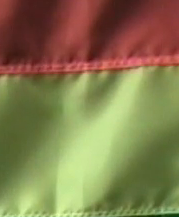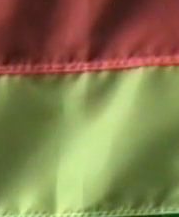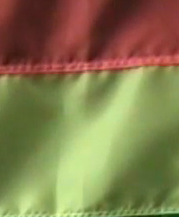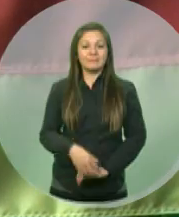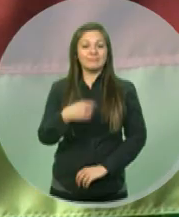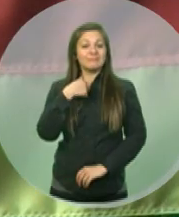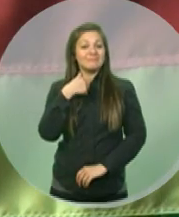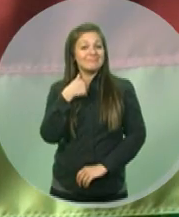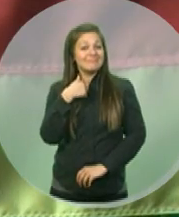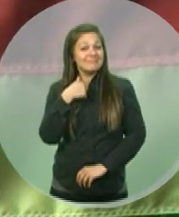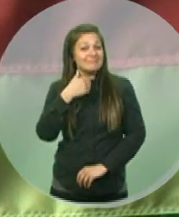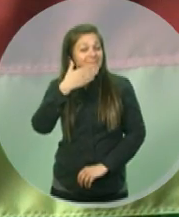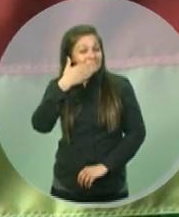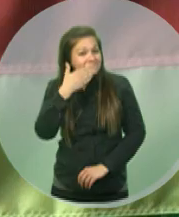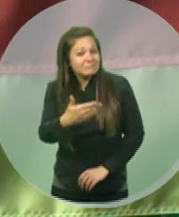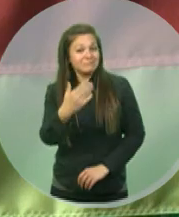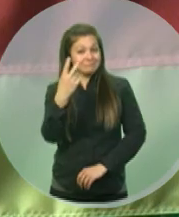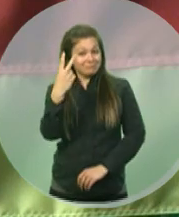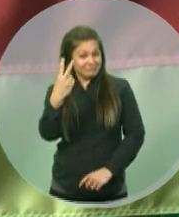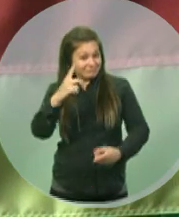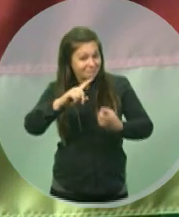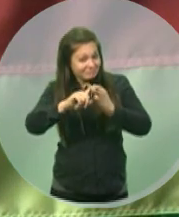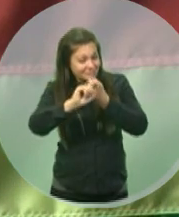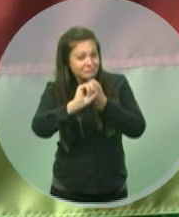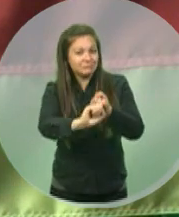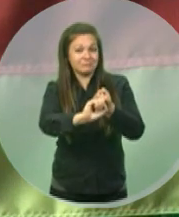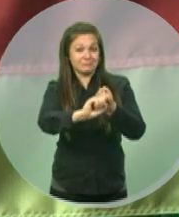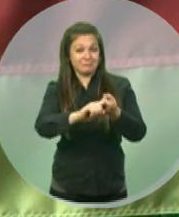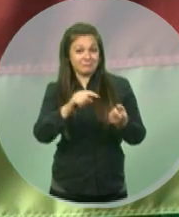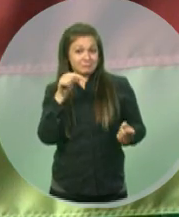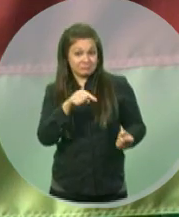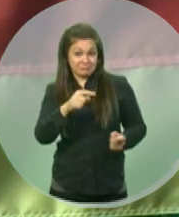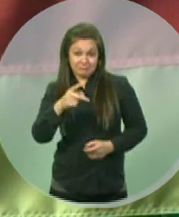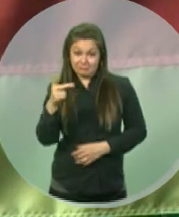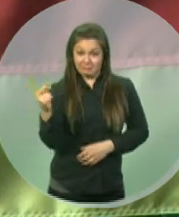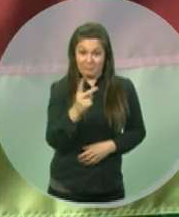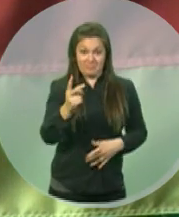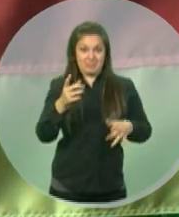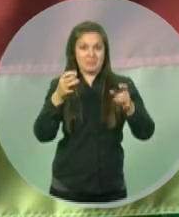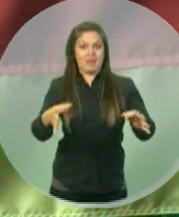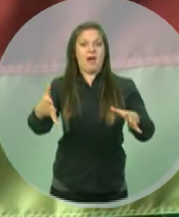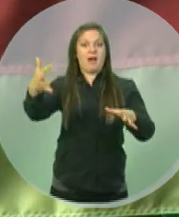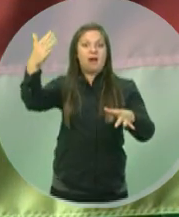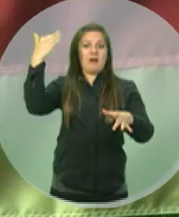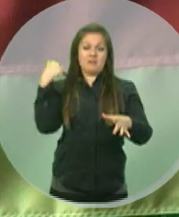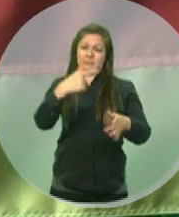two very, very, very good friends that helped me through it.